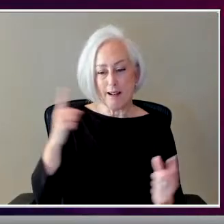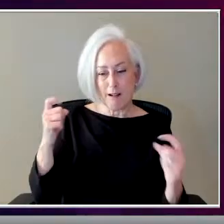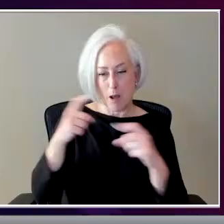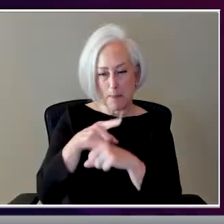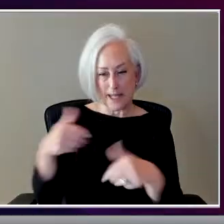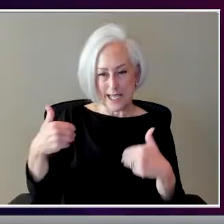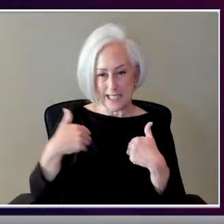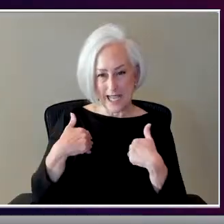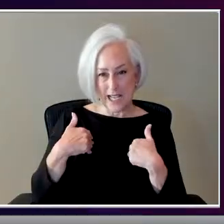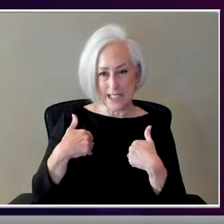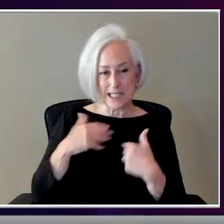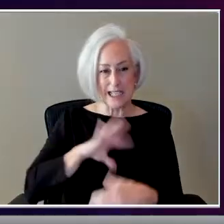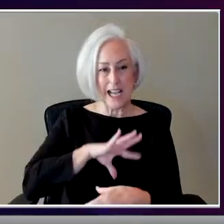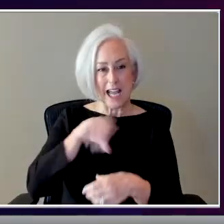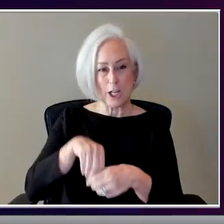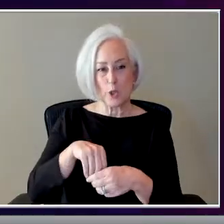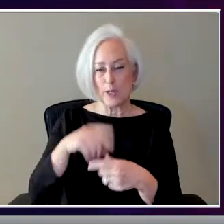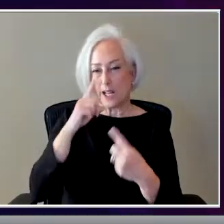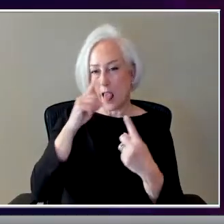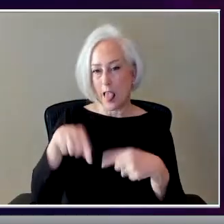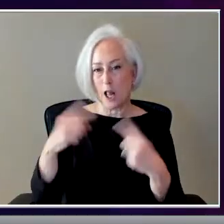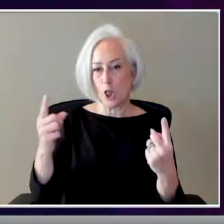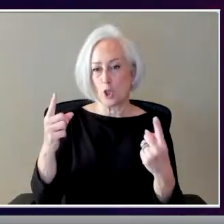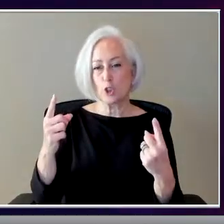allergic reaction. Can you explain what happened?